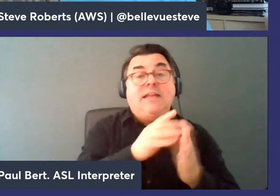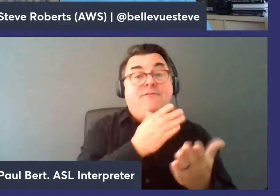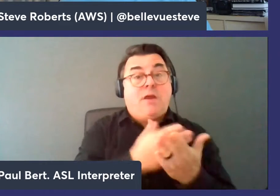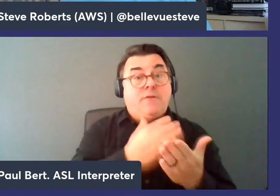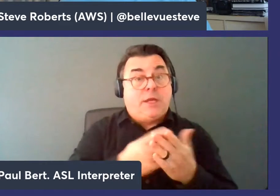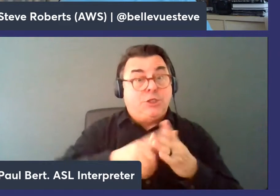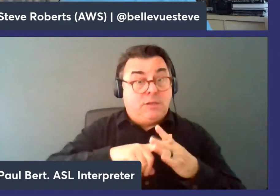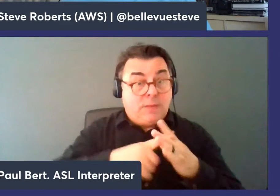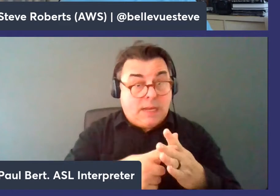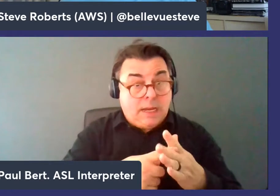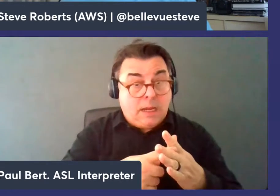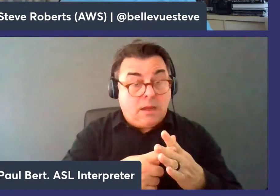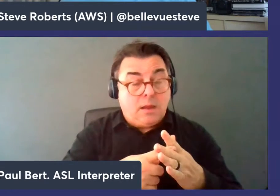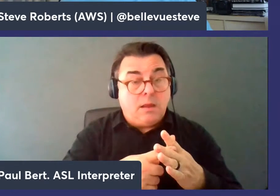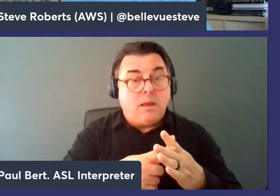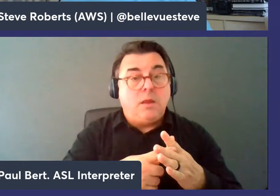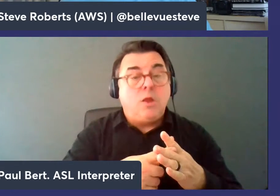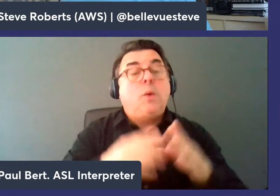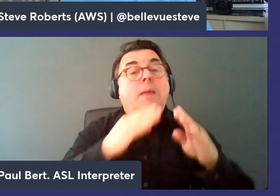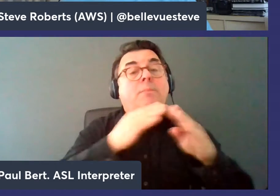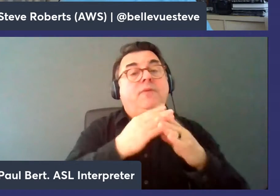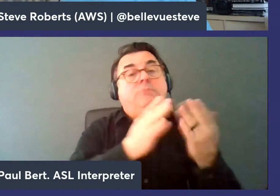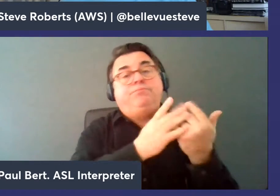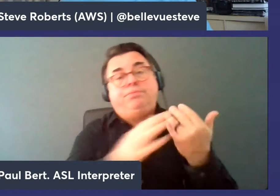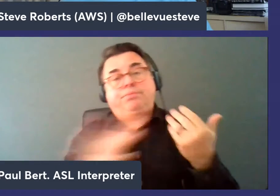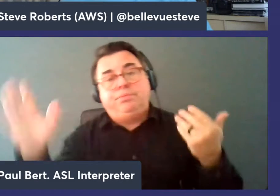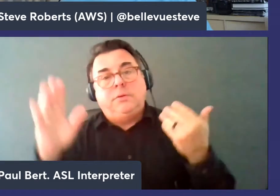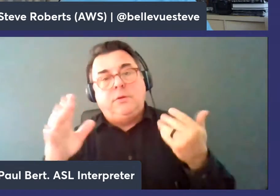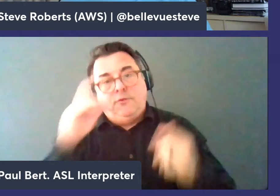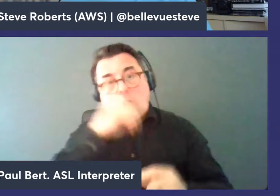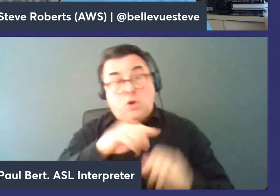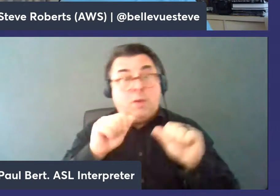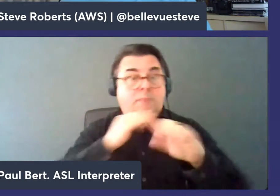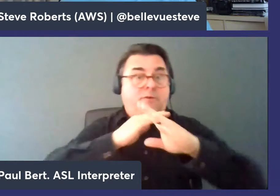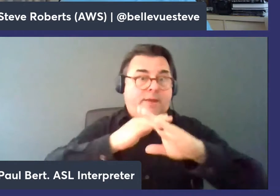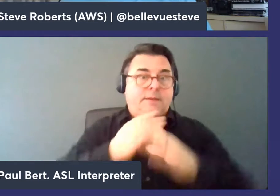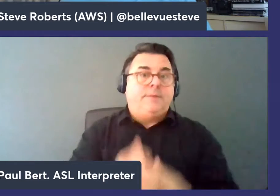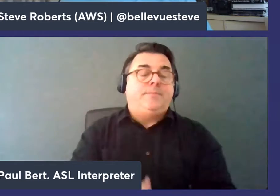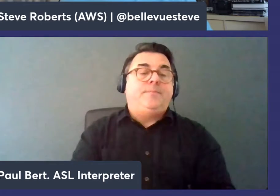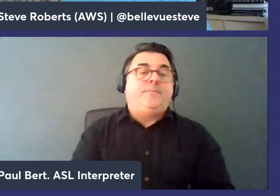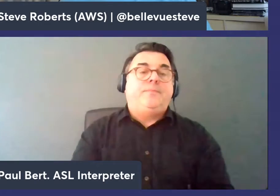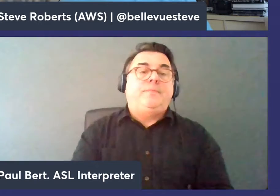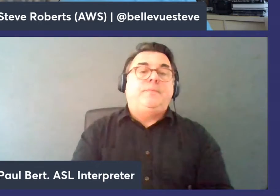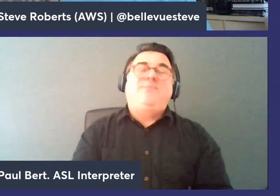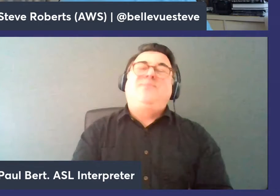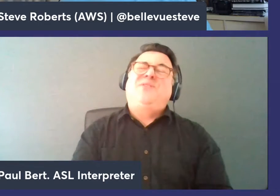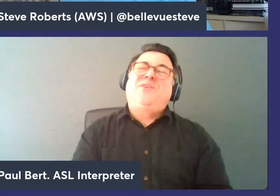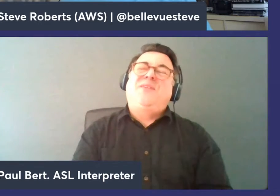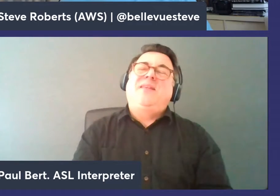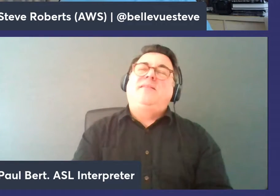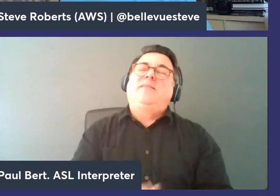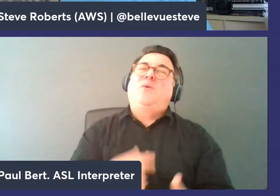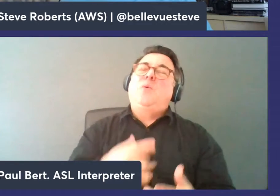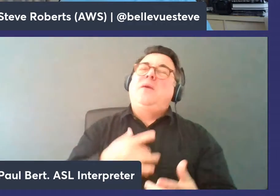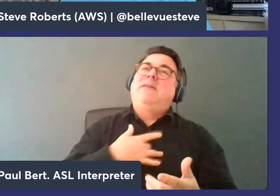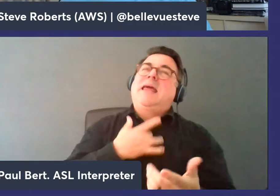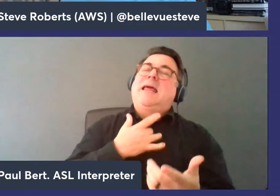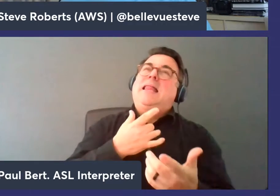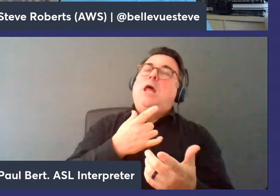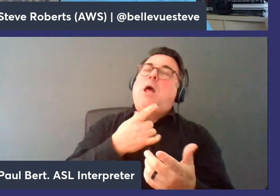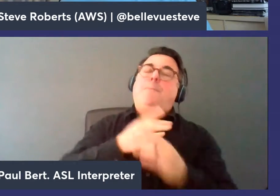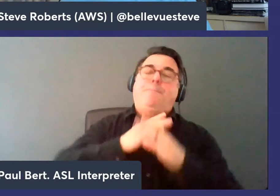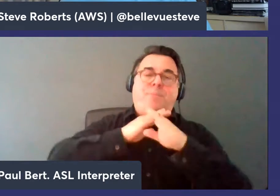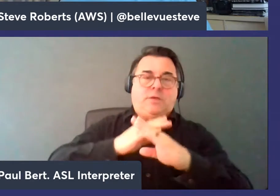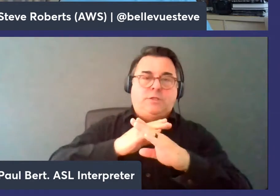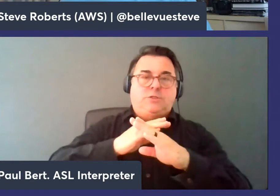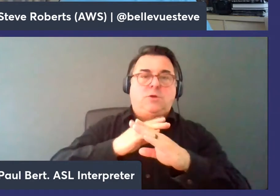door, you can actually stop a whole lot of fraud from ever taking place. And so we kind of look at it as at the prevention side. So you kind of want to